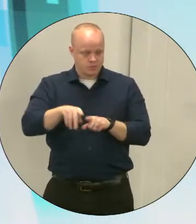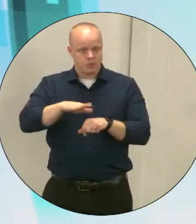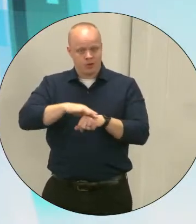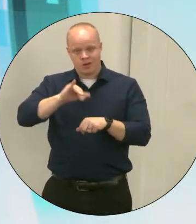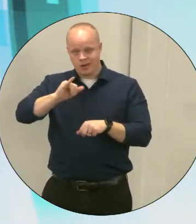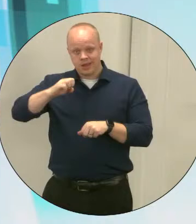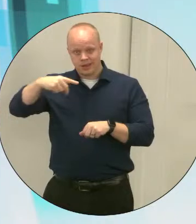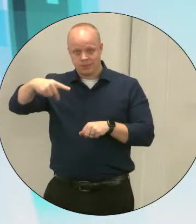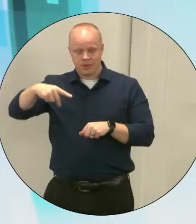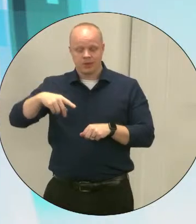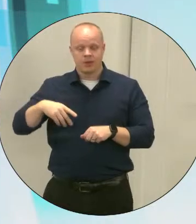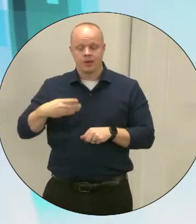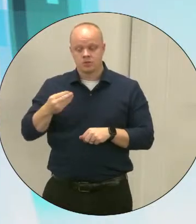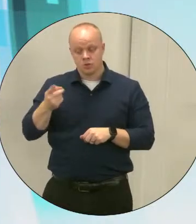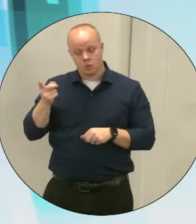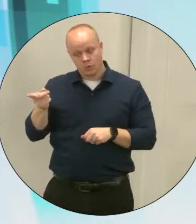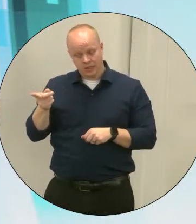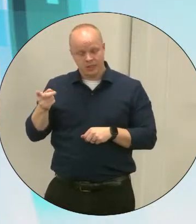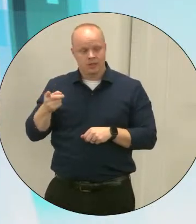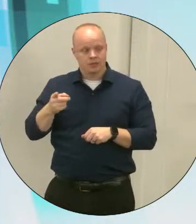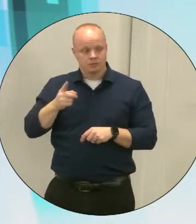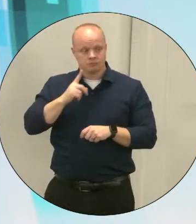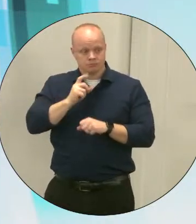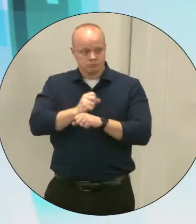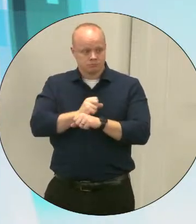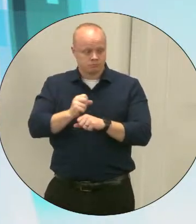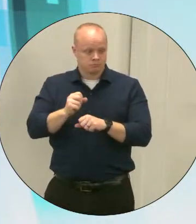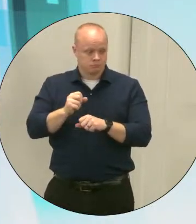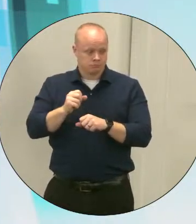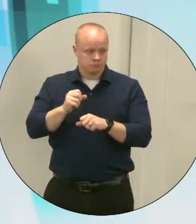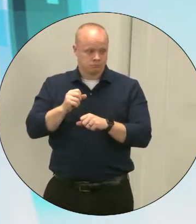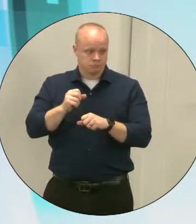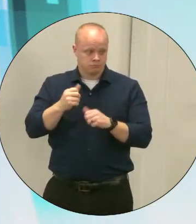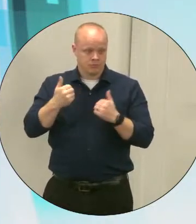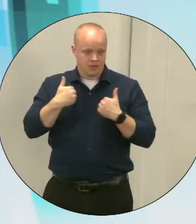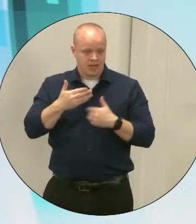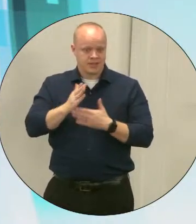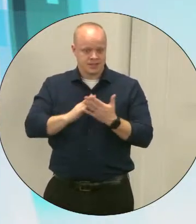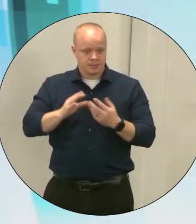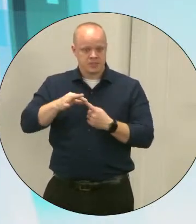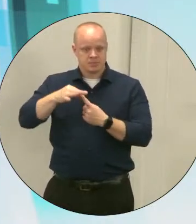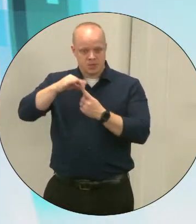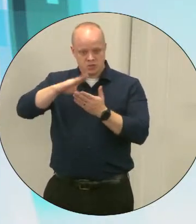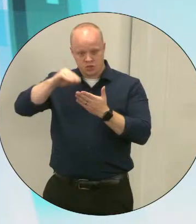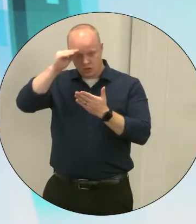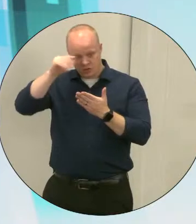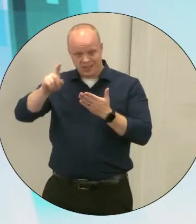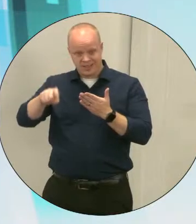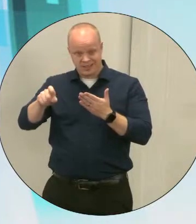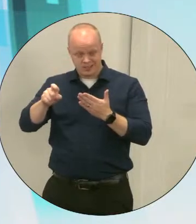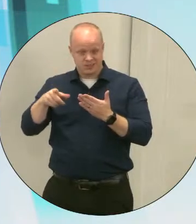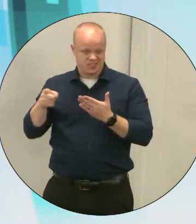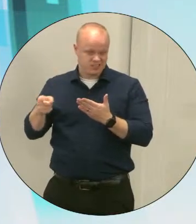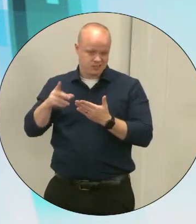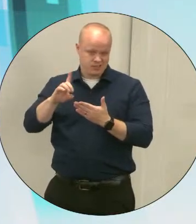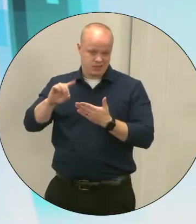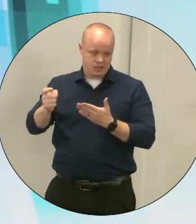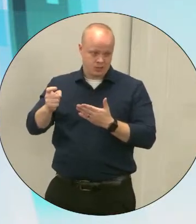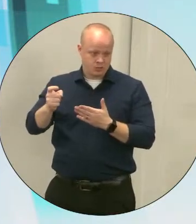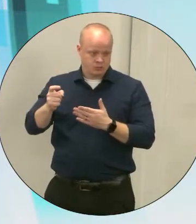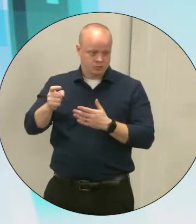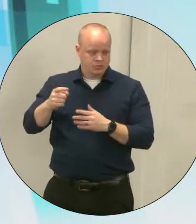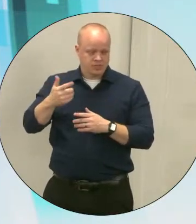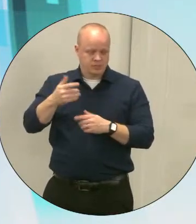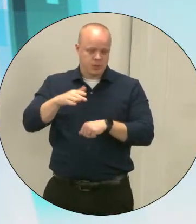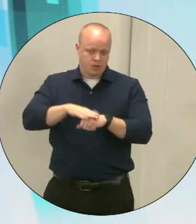IEP, and so he does take and have some special learning needs as he is diagnosed as being on the